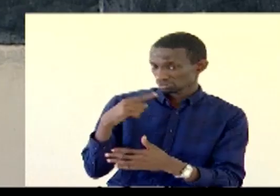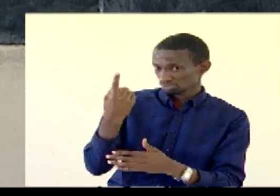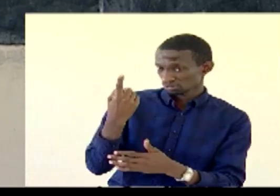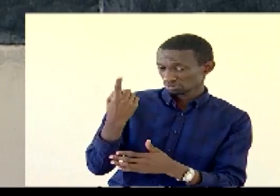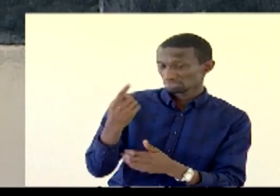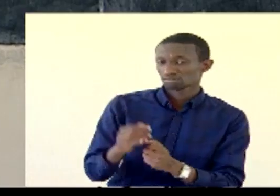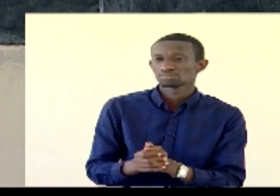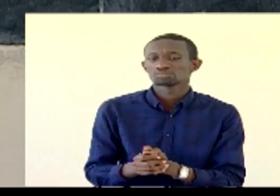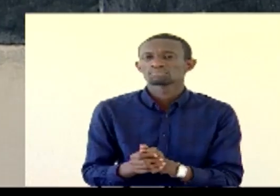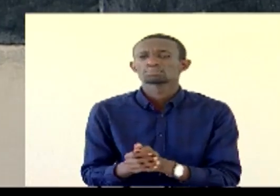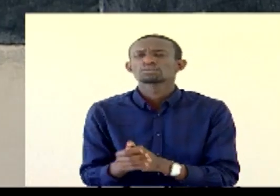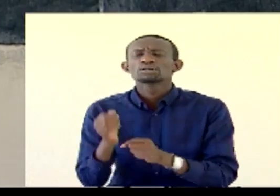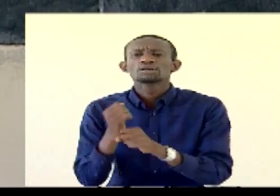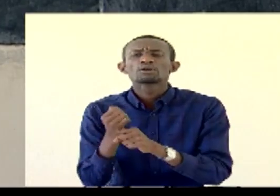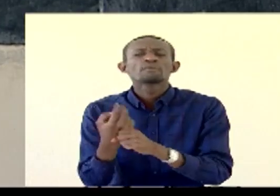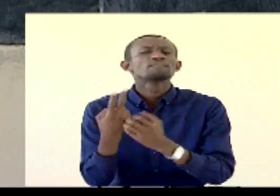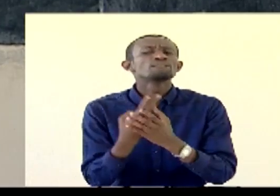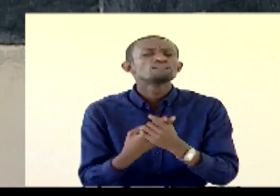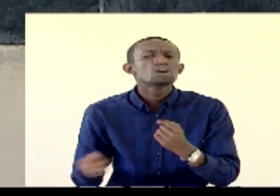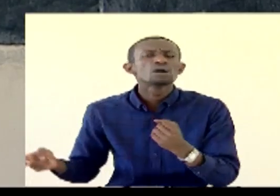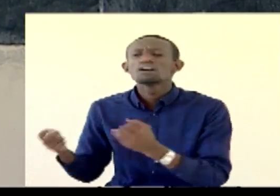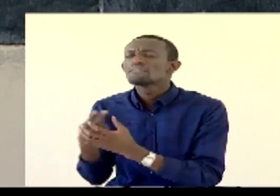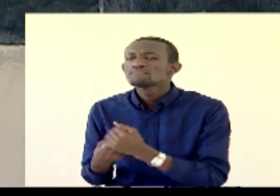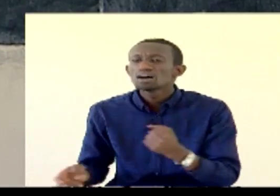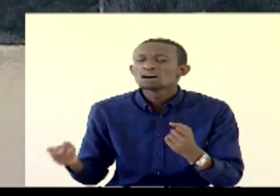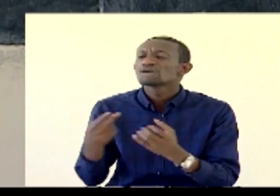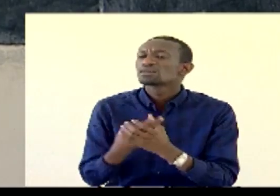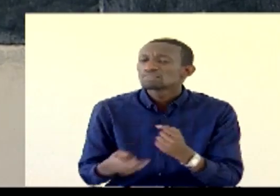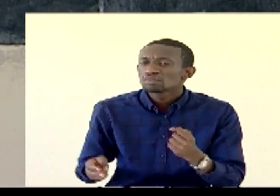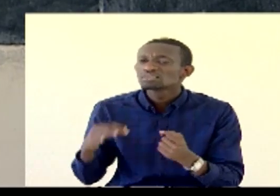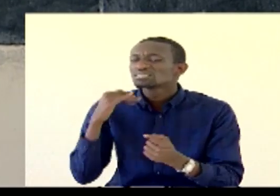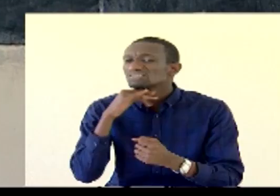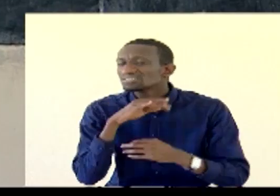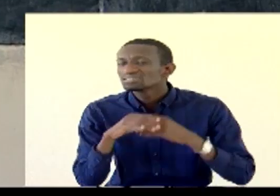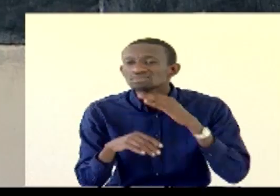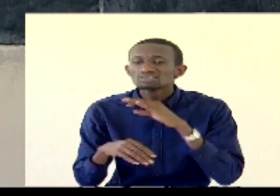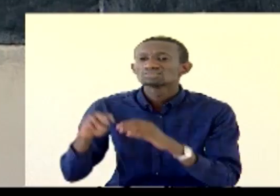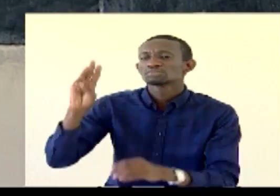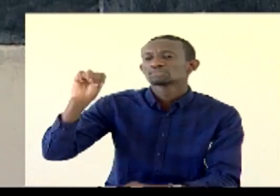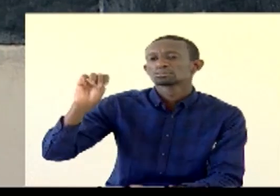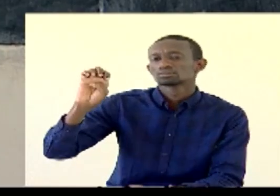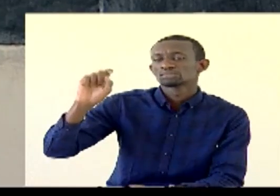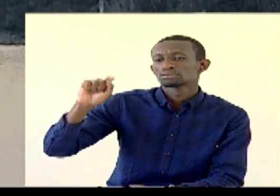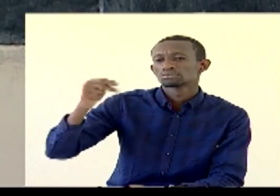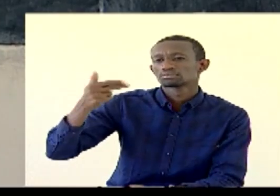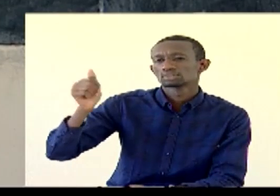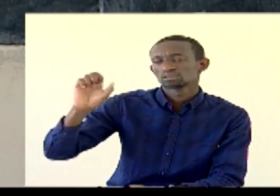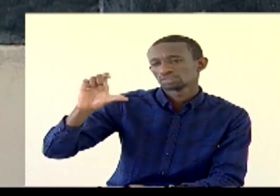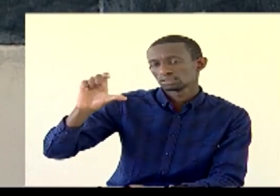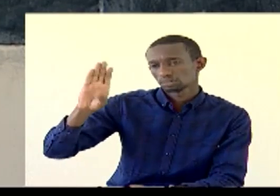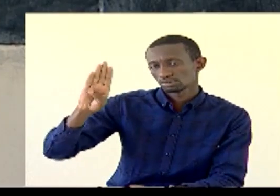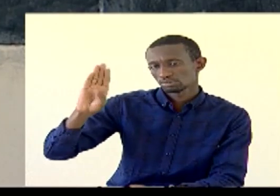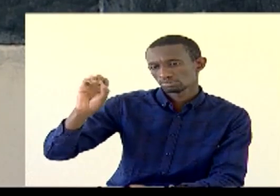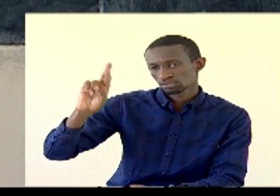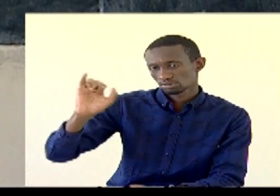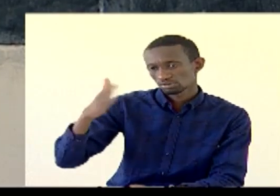It does the function of removing waste metabolic products from the body, where I talked about